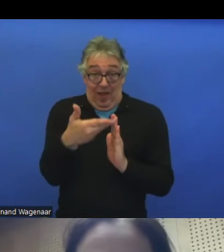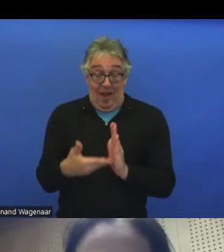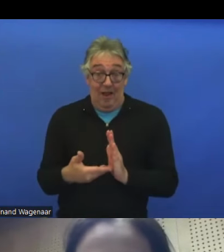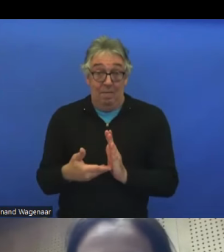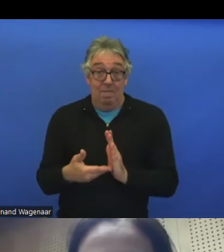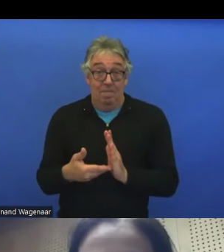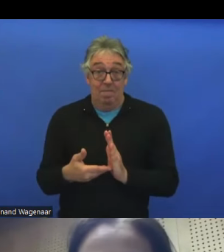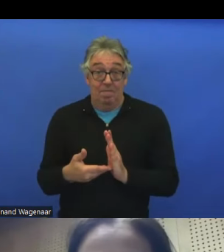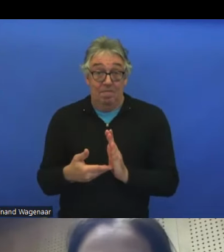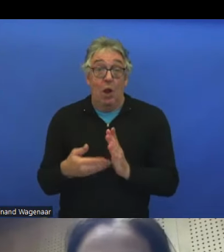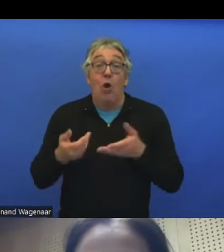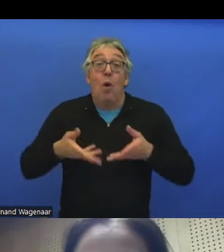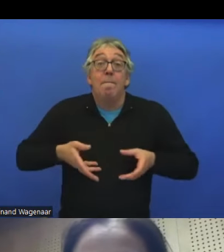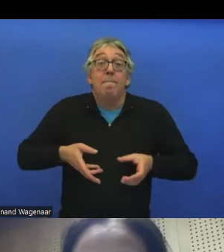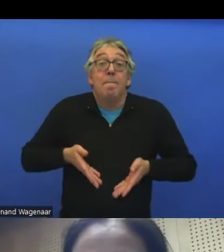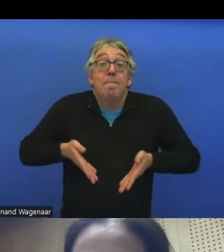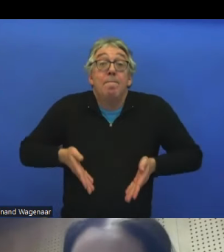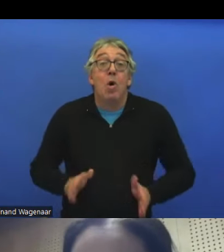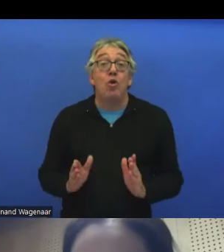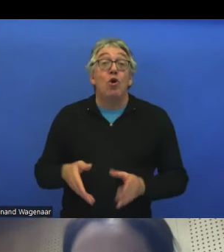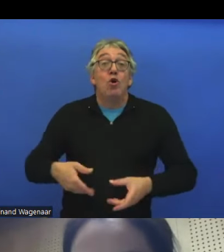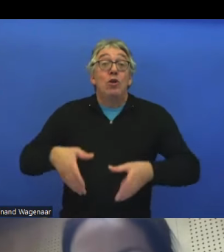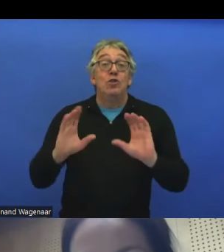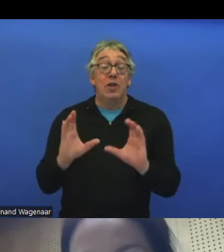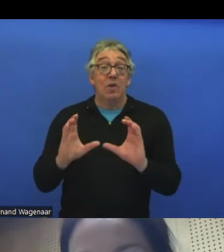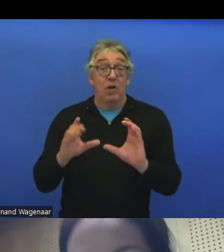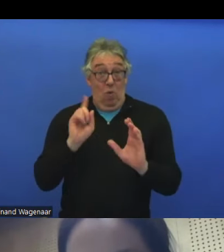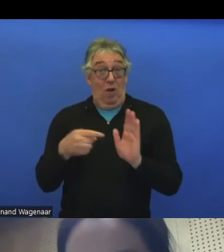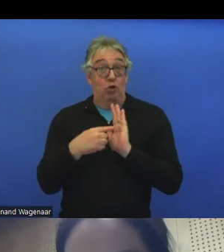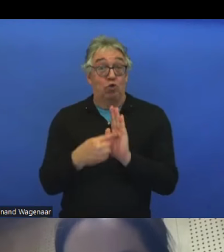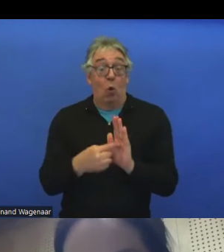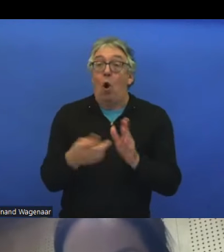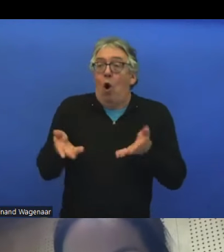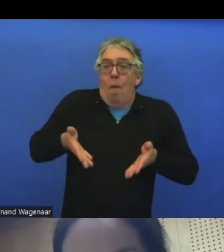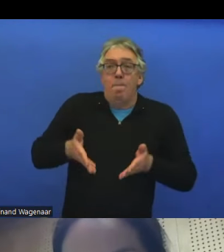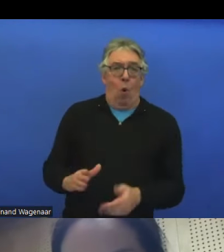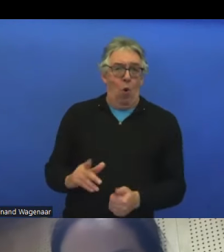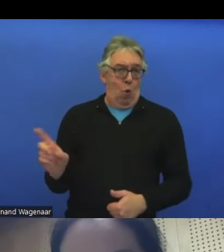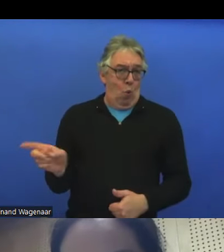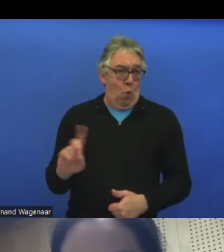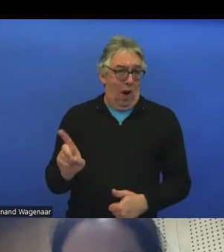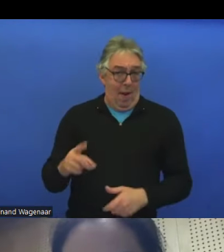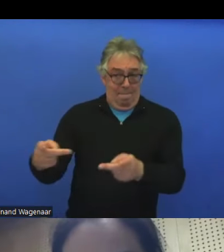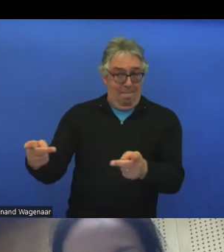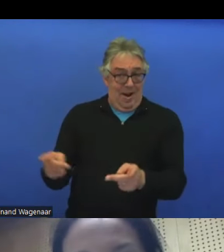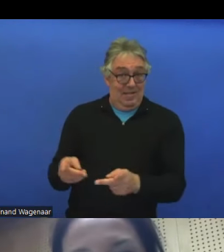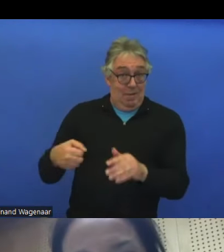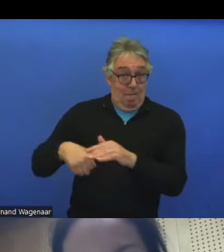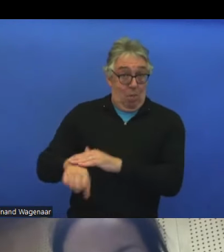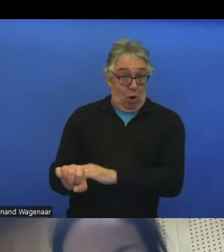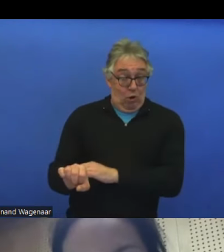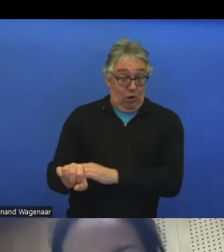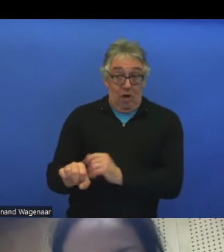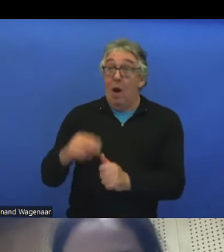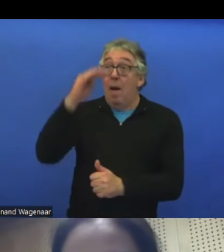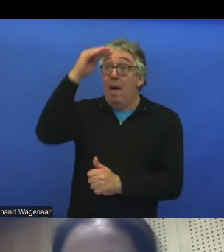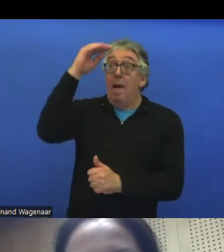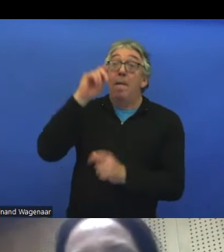it includes information on the place of birth, and it also includes information on who the parents